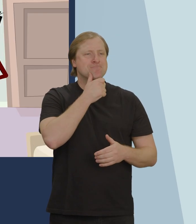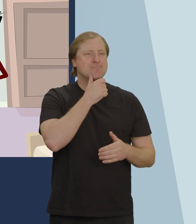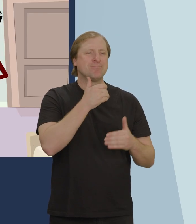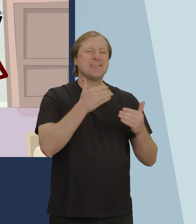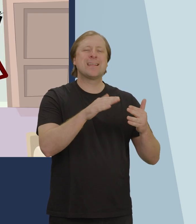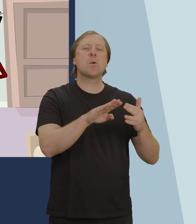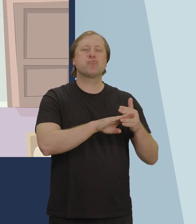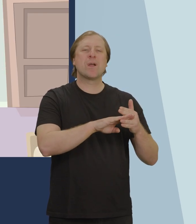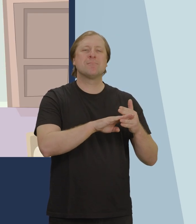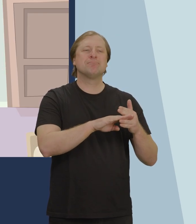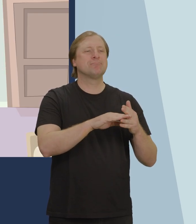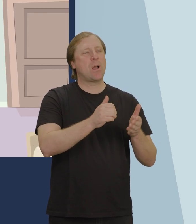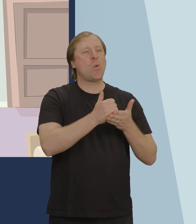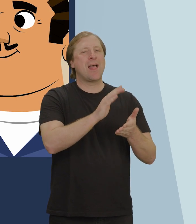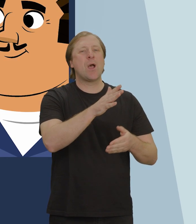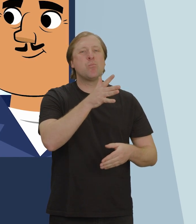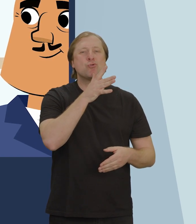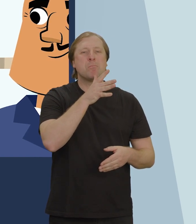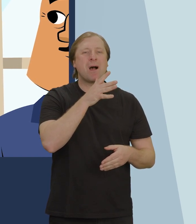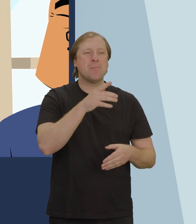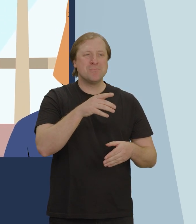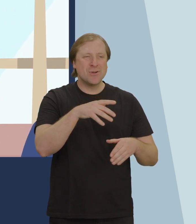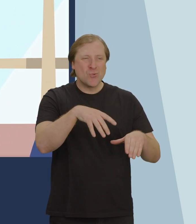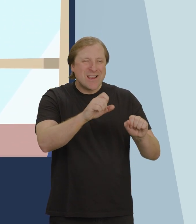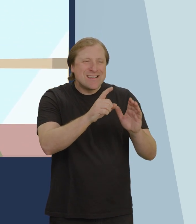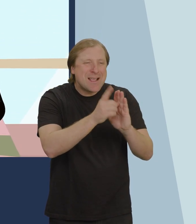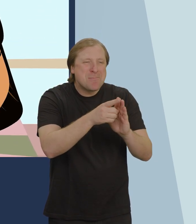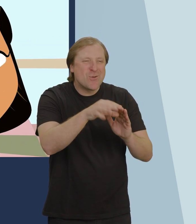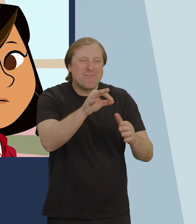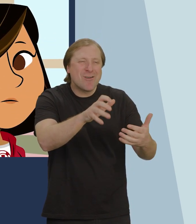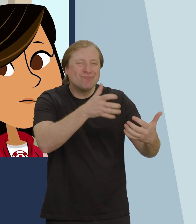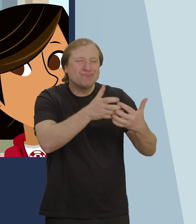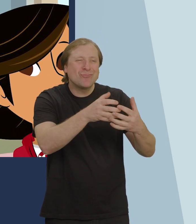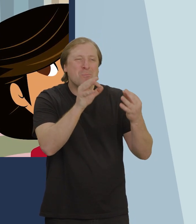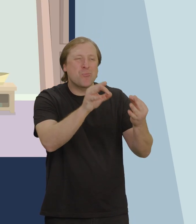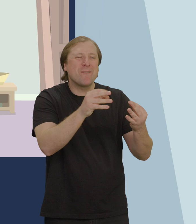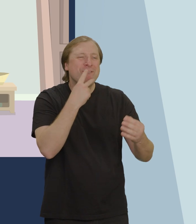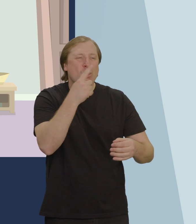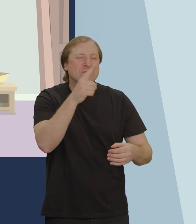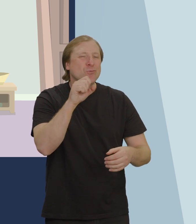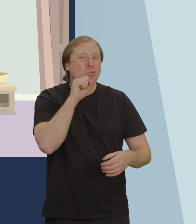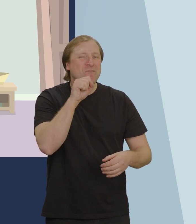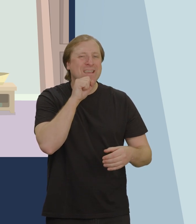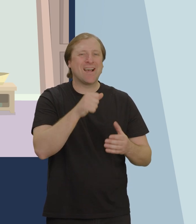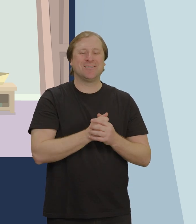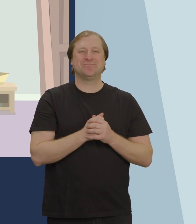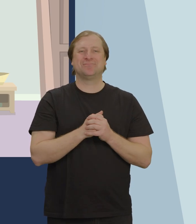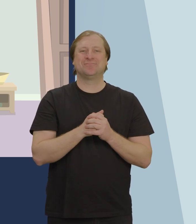Let's take a break. I'll go help your mom. You guys take a minute to find the perfect voice for Sofia.